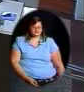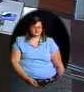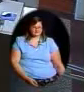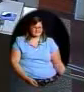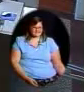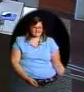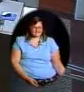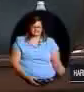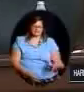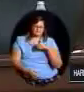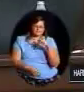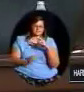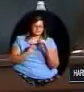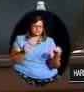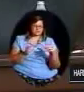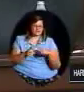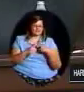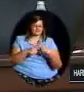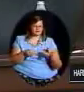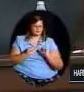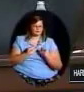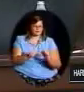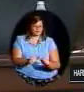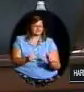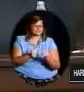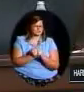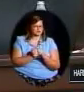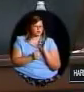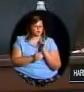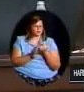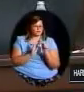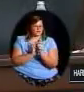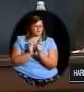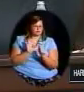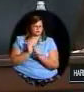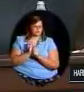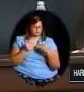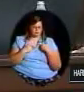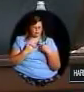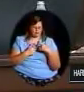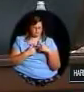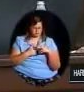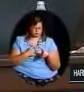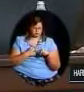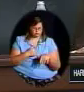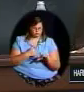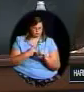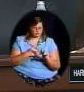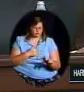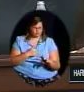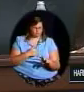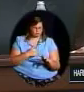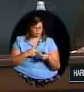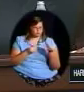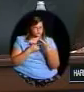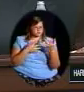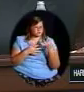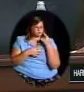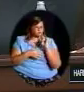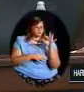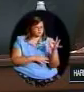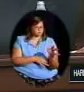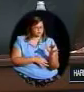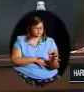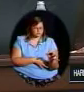Seeing none, then we will continue with our regular agenda. We'll go back to item 2.04, which is information and